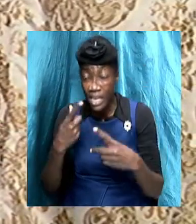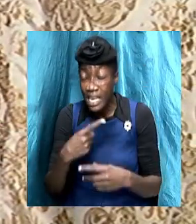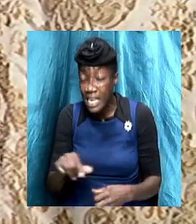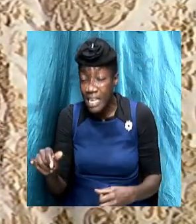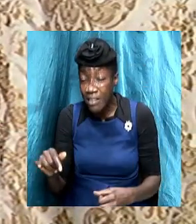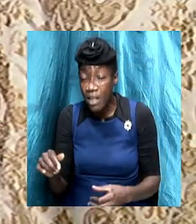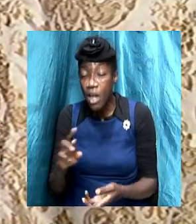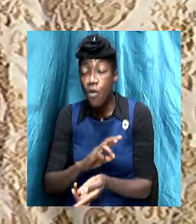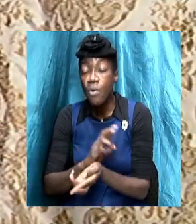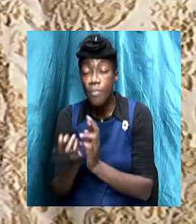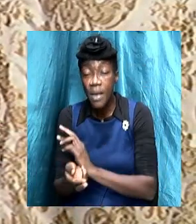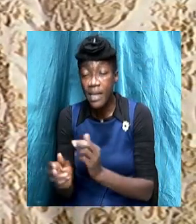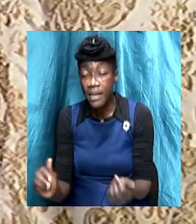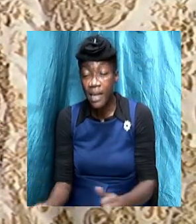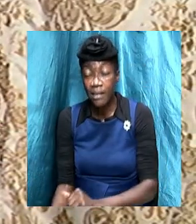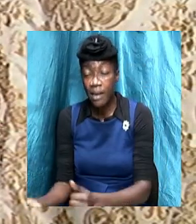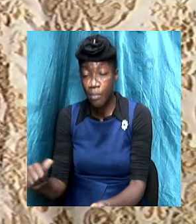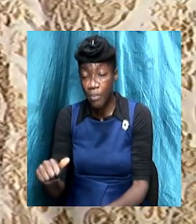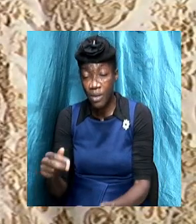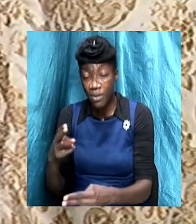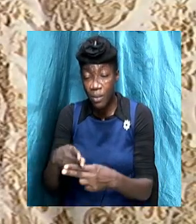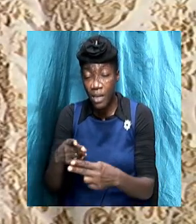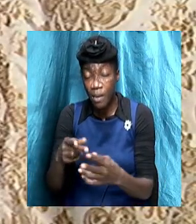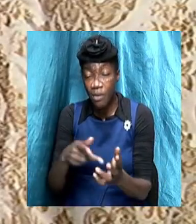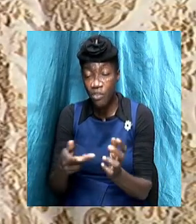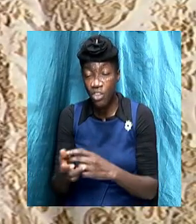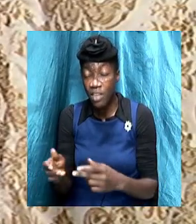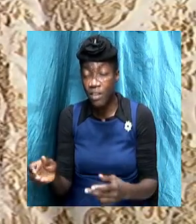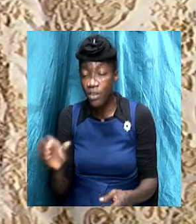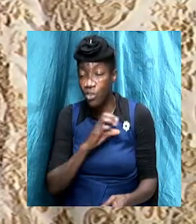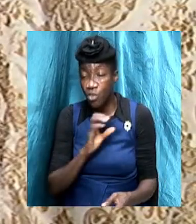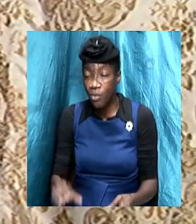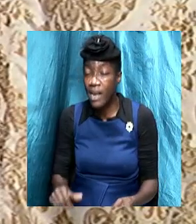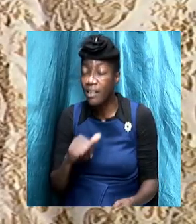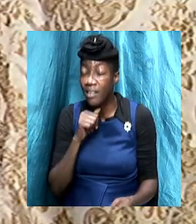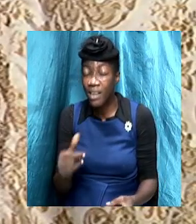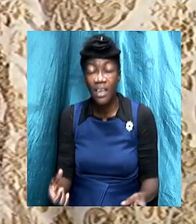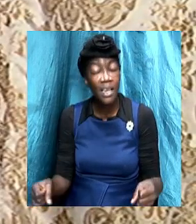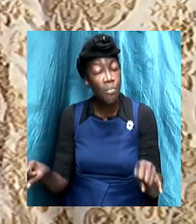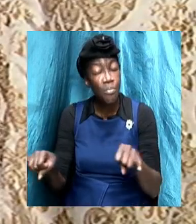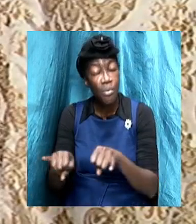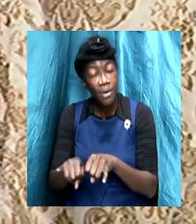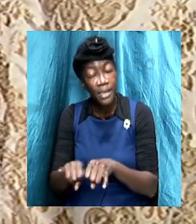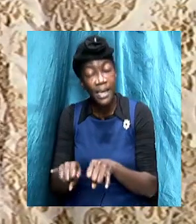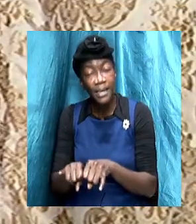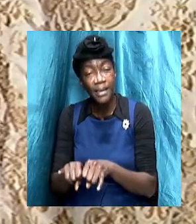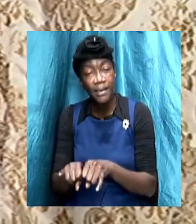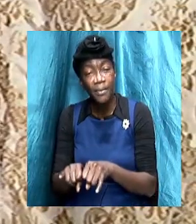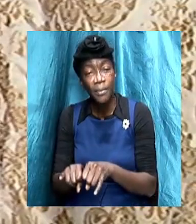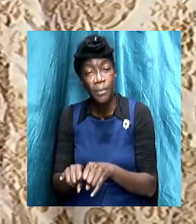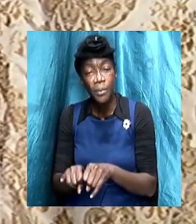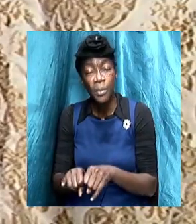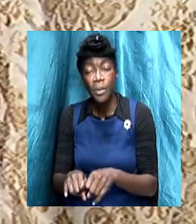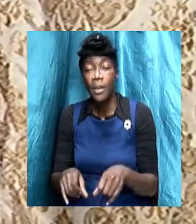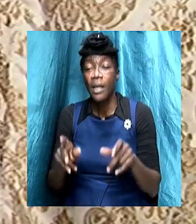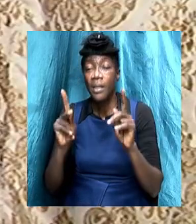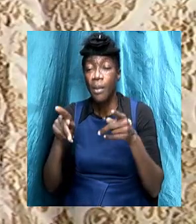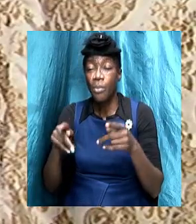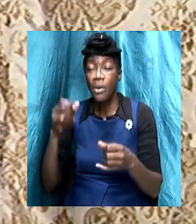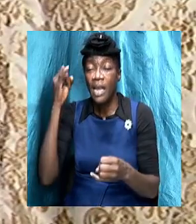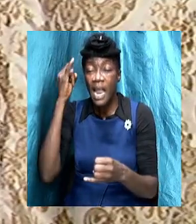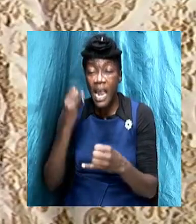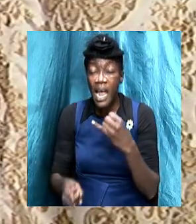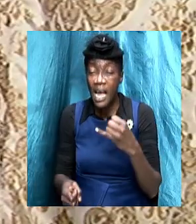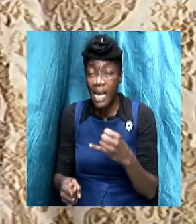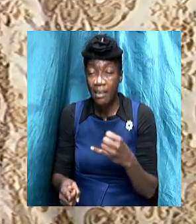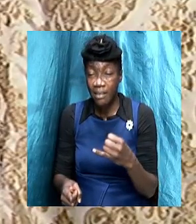baptism, especially in the name of Jesus Christ, is not important. They more put forth the last phrase, which